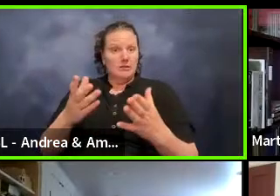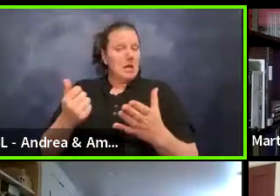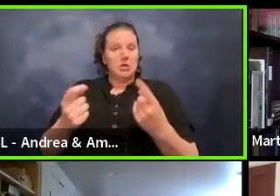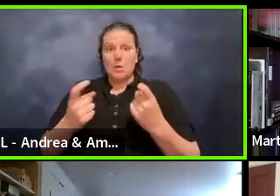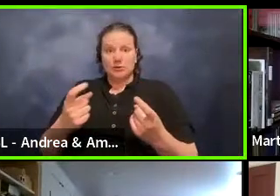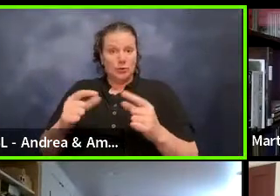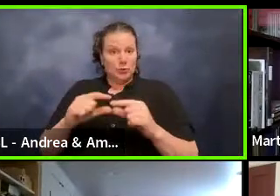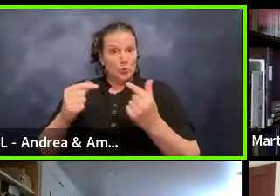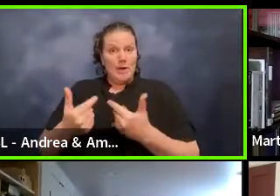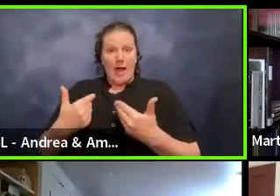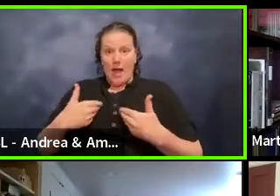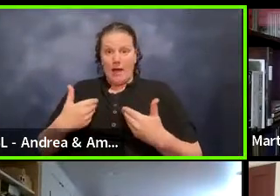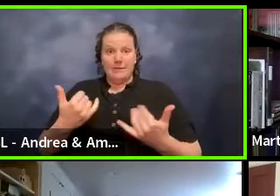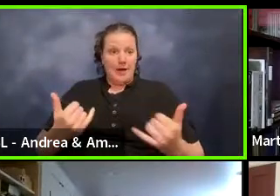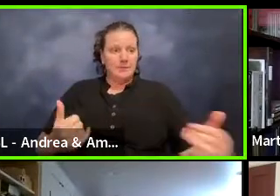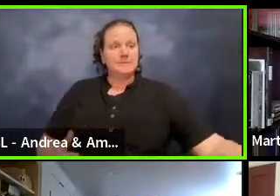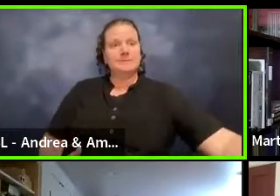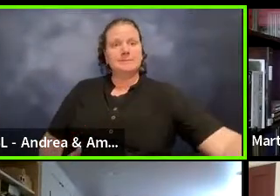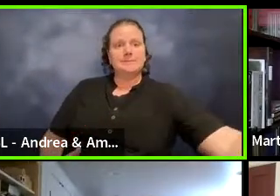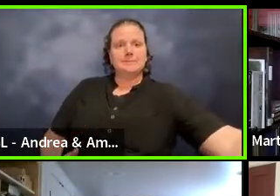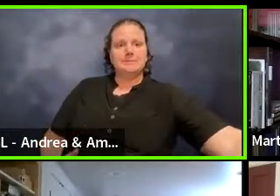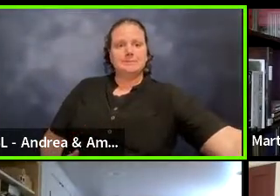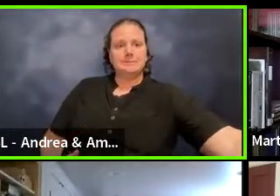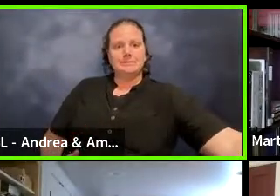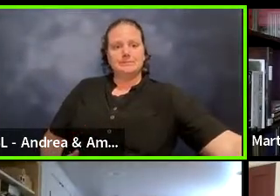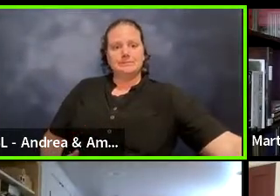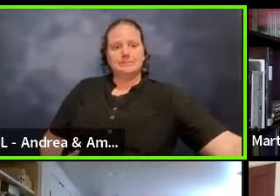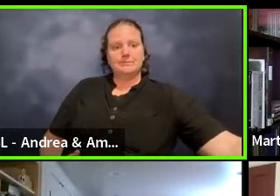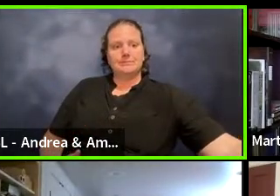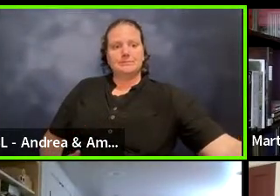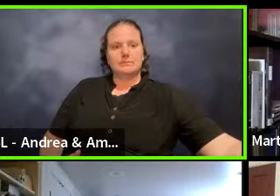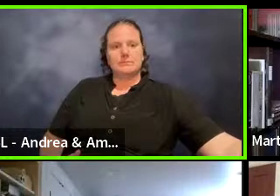have. So, Bill.